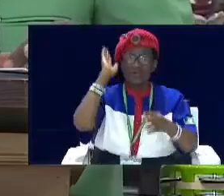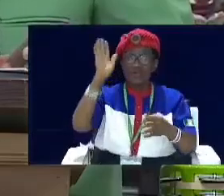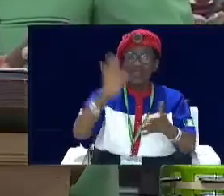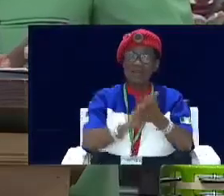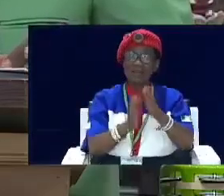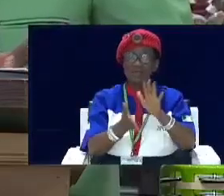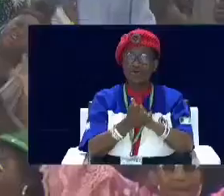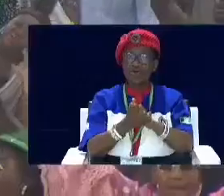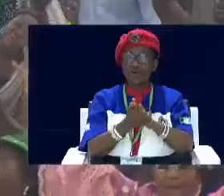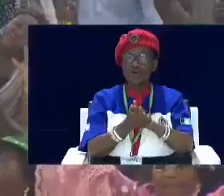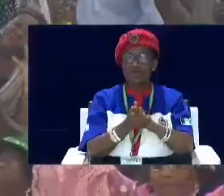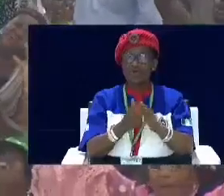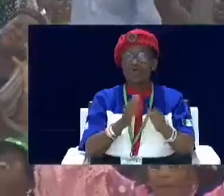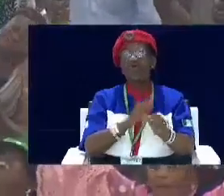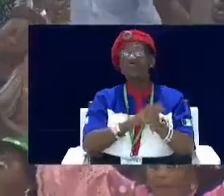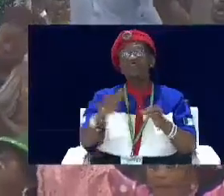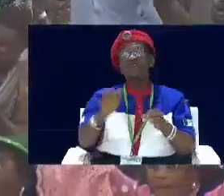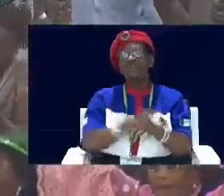fulfilled from tonight.